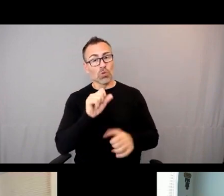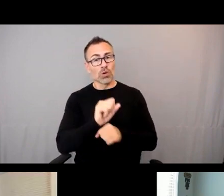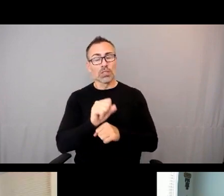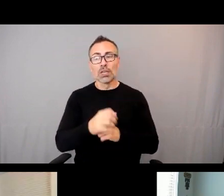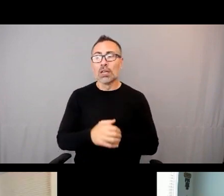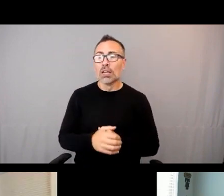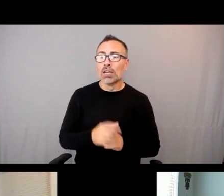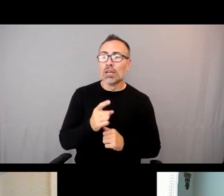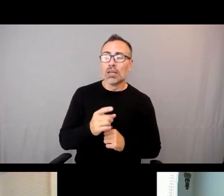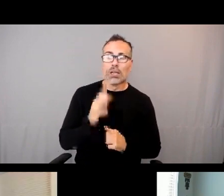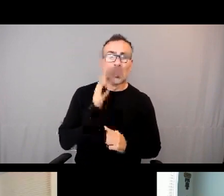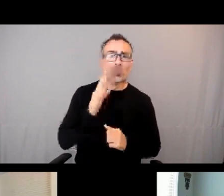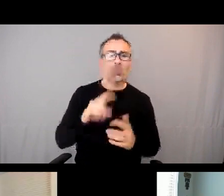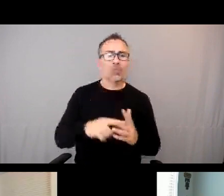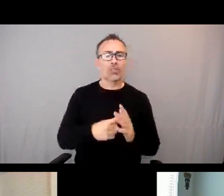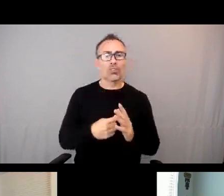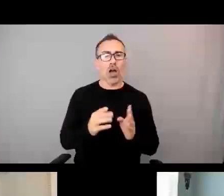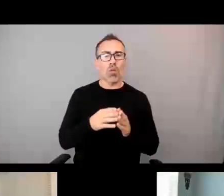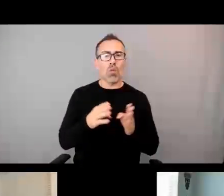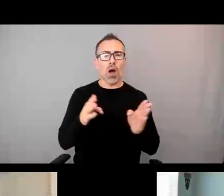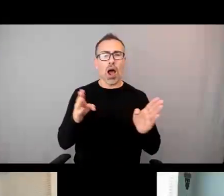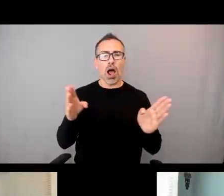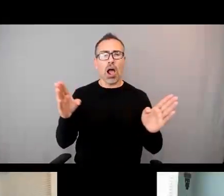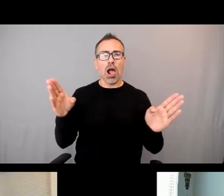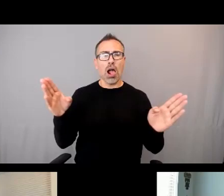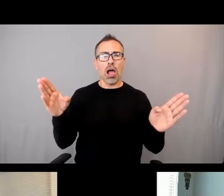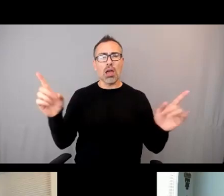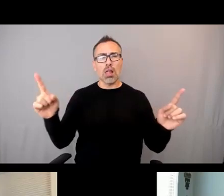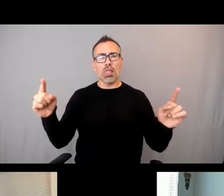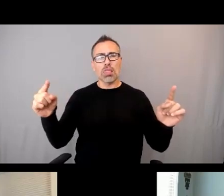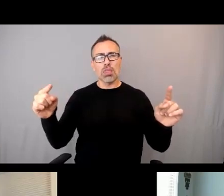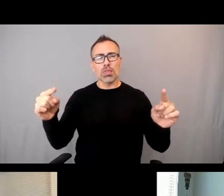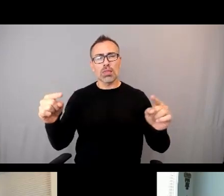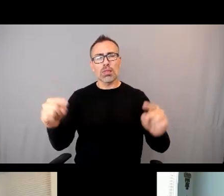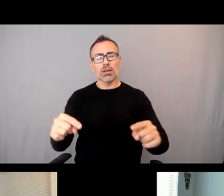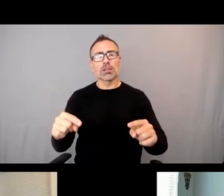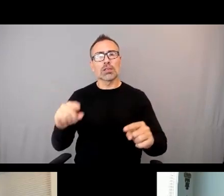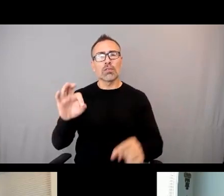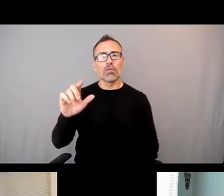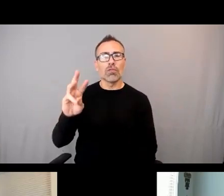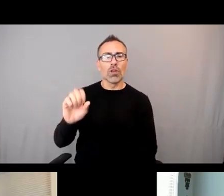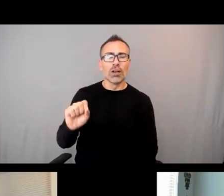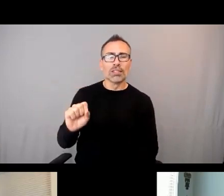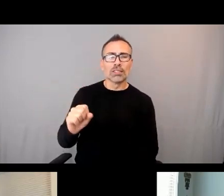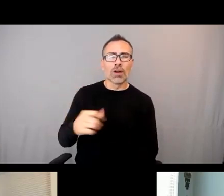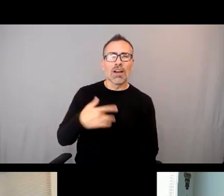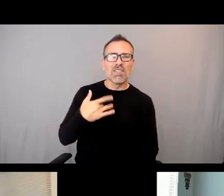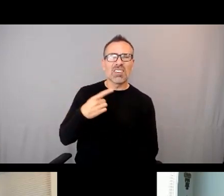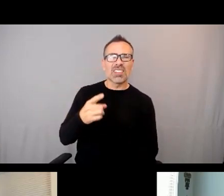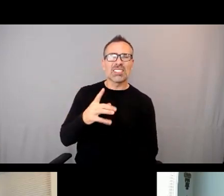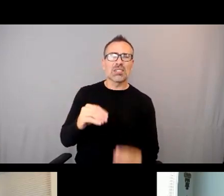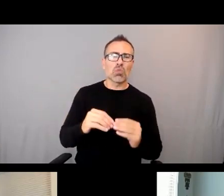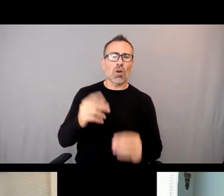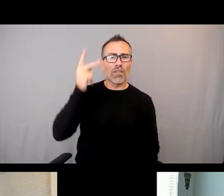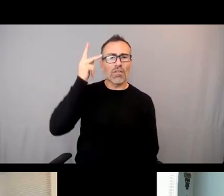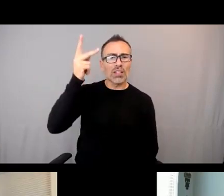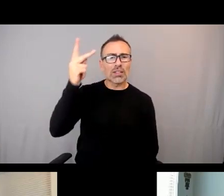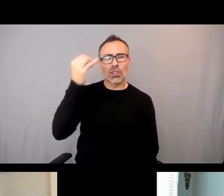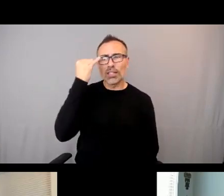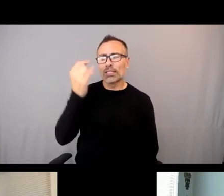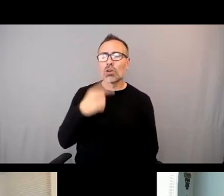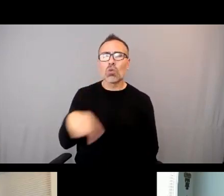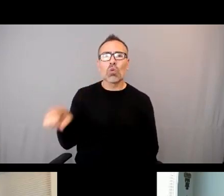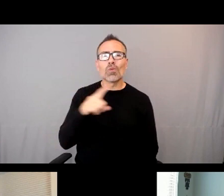You would kind of start wide and then hone in on what had flaws. So I feel like that's more of a philosophical idea. What does the chat say? What say